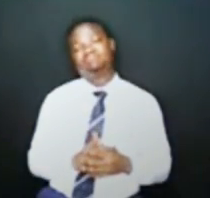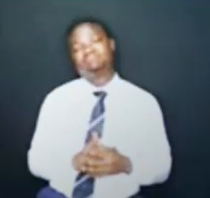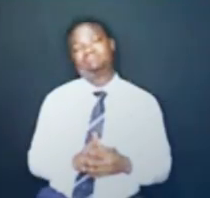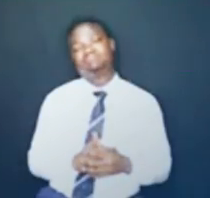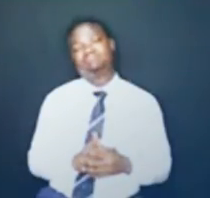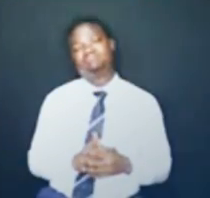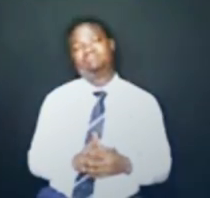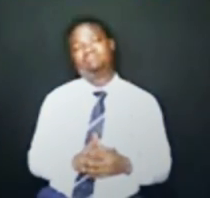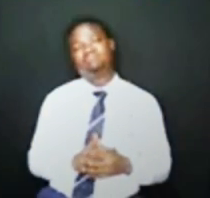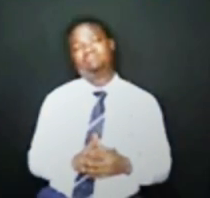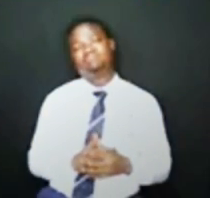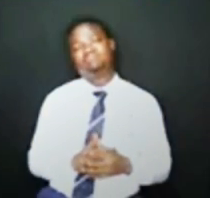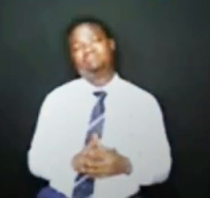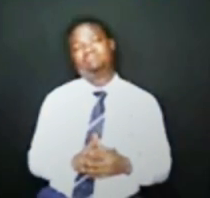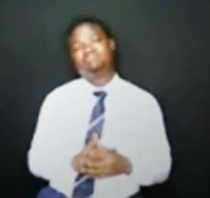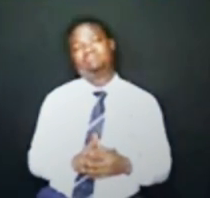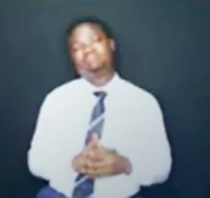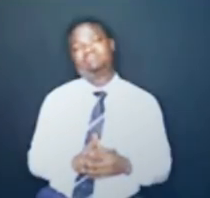number